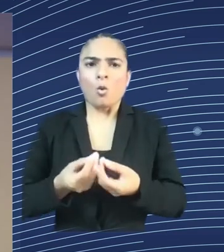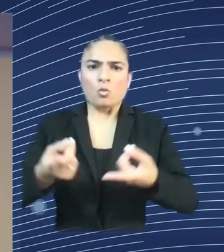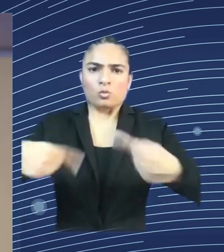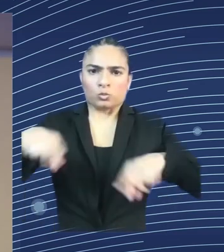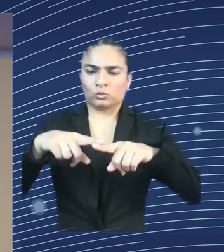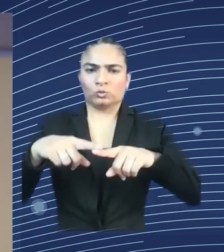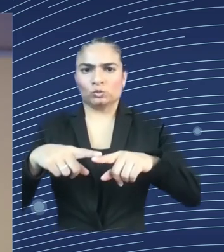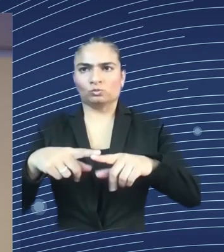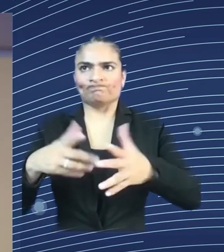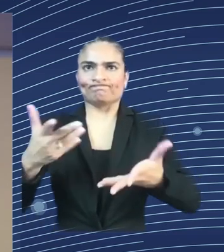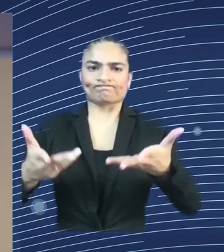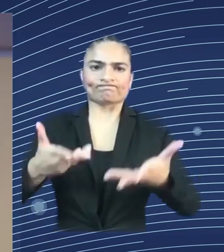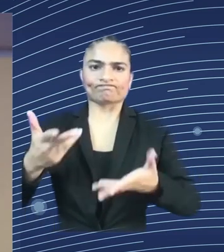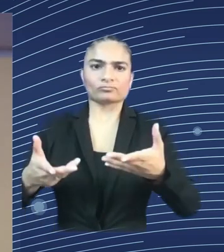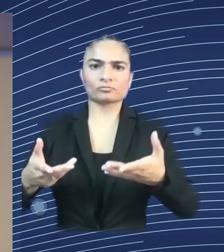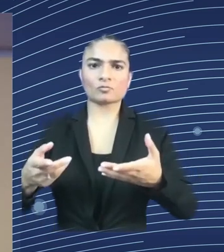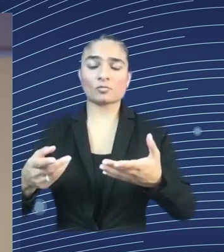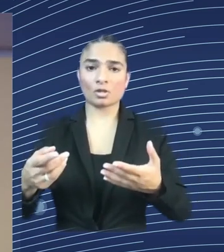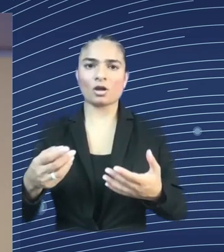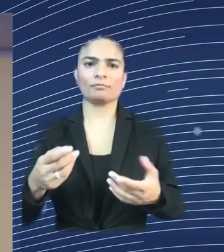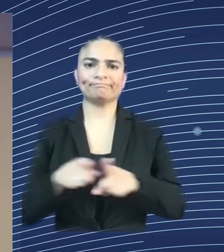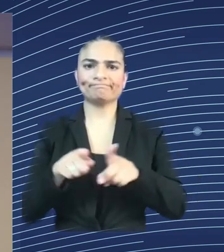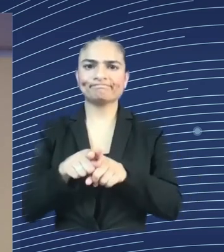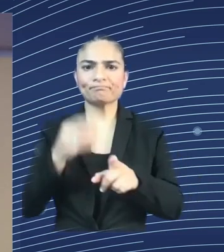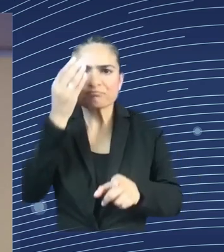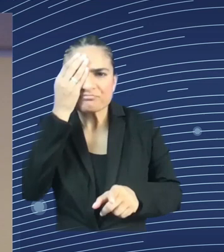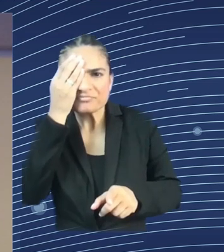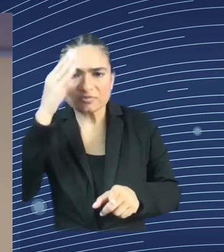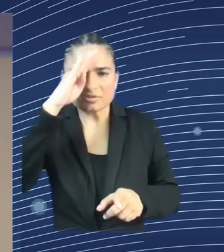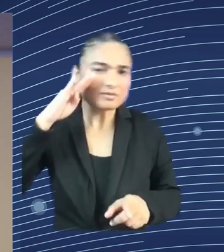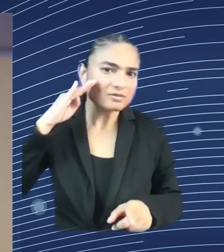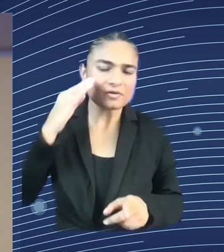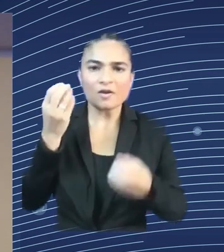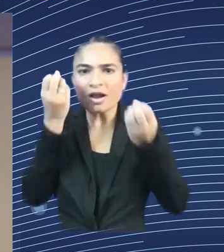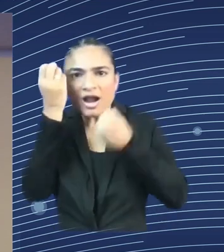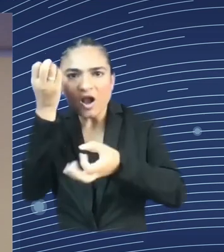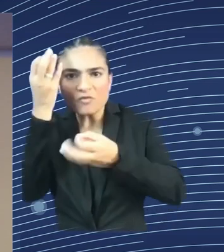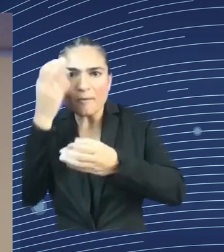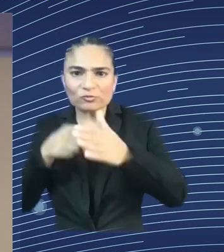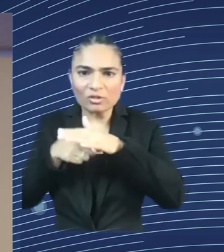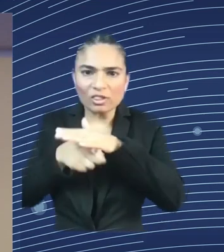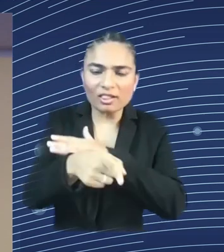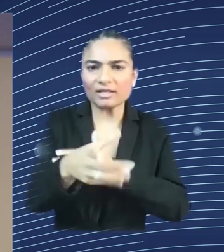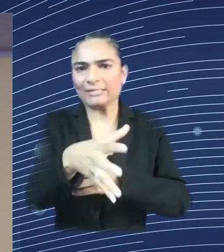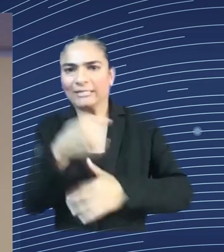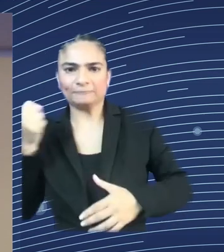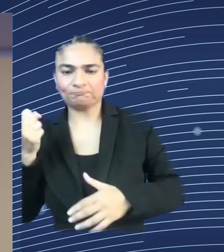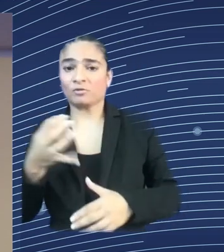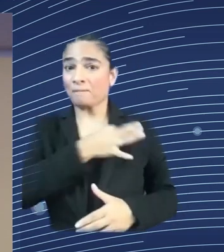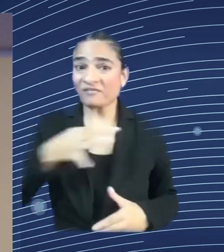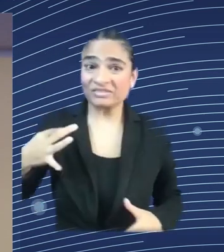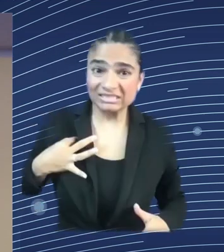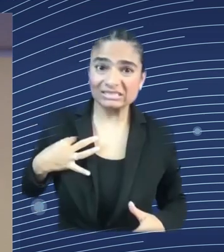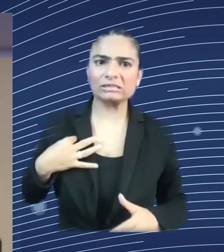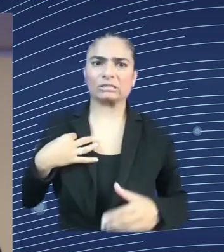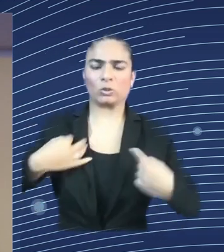elements that should be respected. We don't have to know if someone is a murderer or not, to be very blunt. So